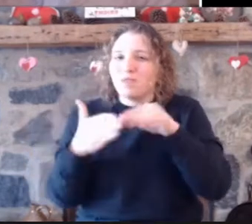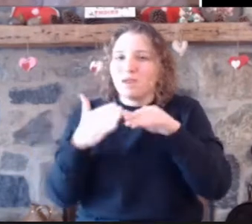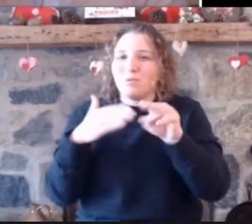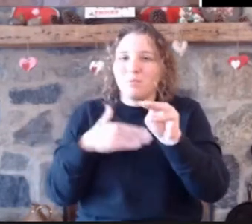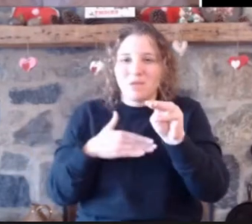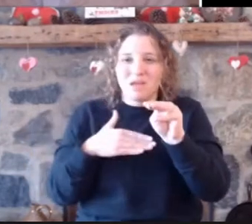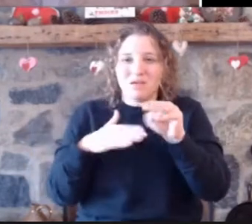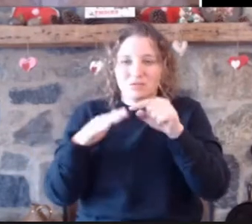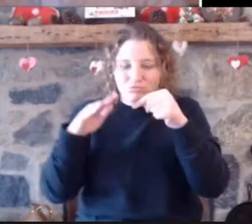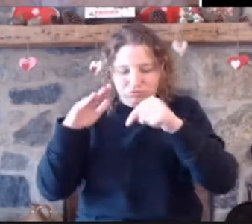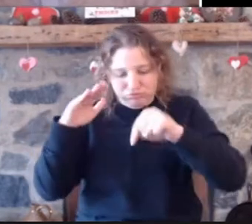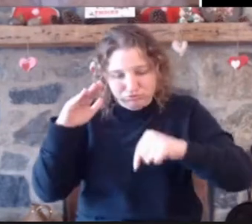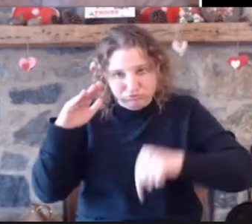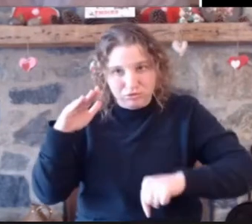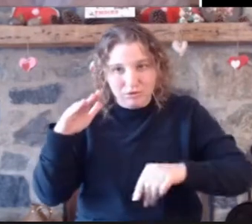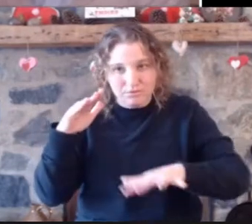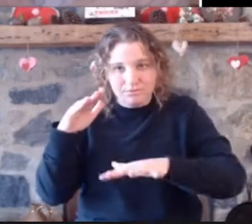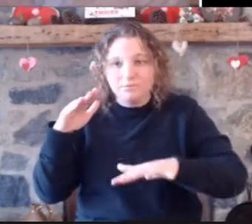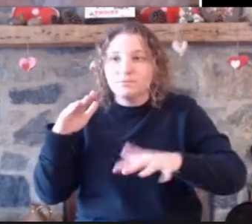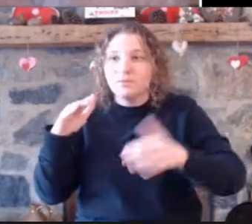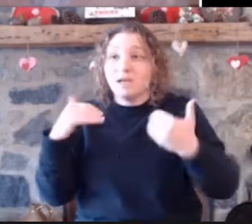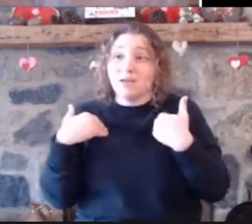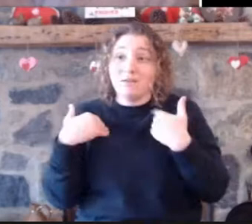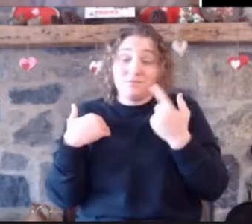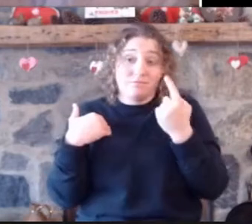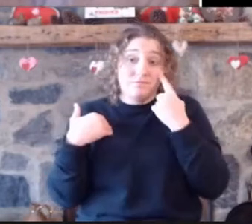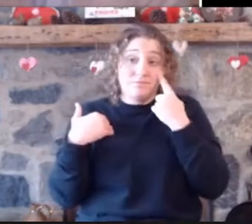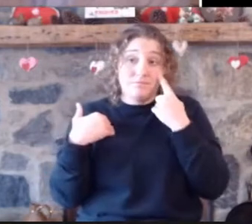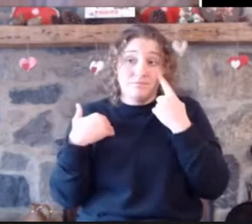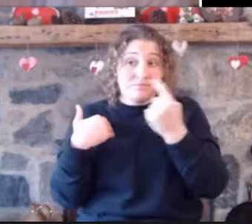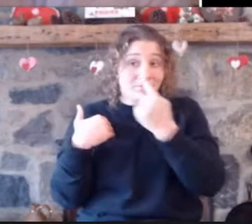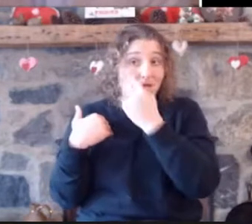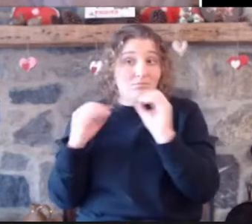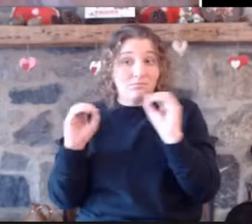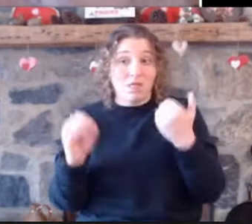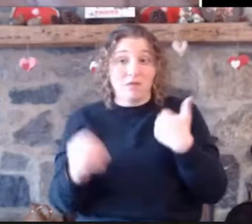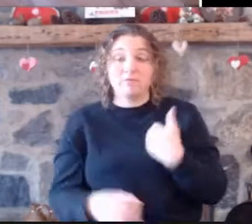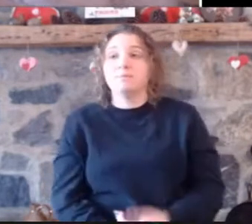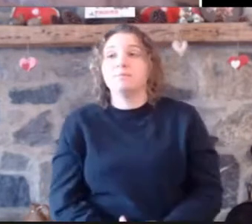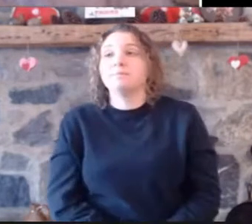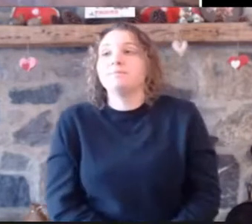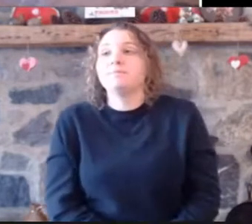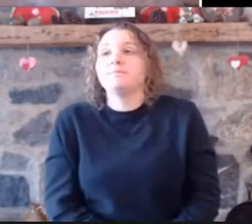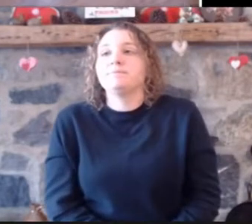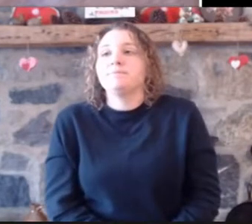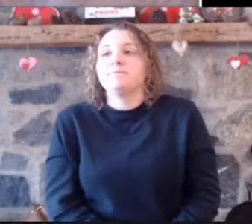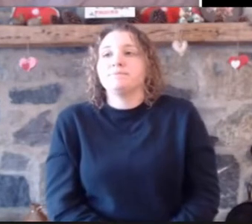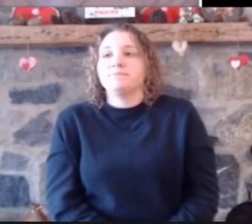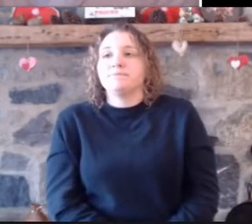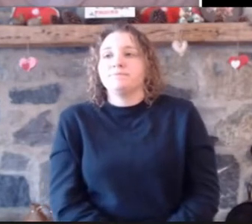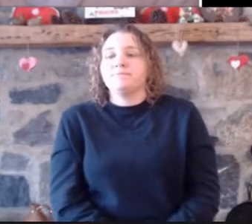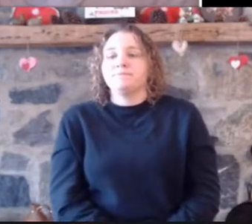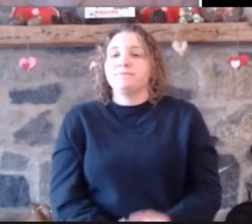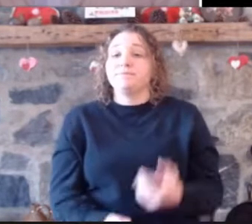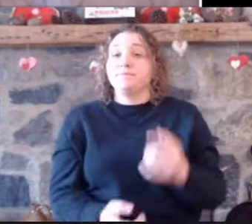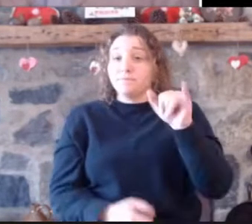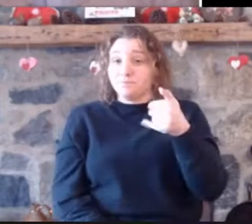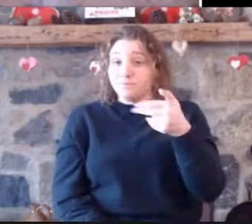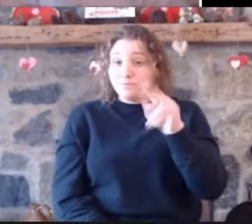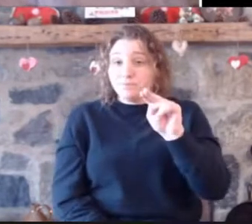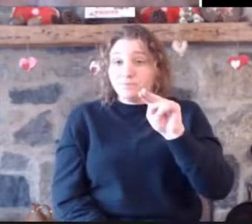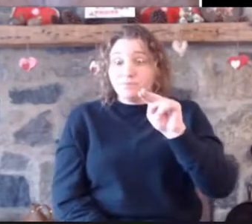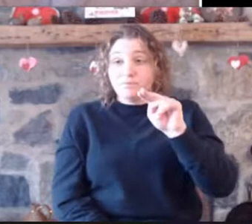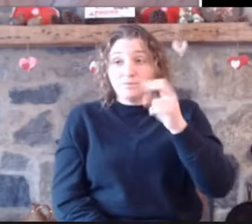deep. They had a deep. Obviously, this thing, again, doesn't have eyes, washing up. Along these lines, in June